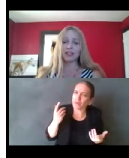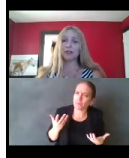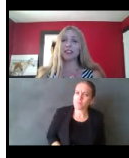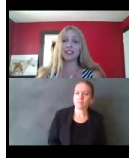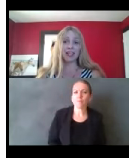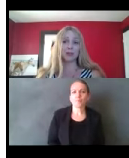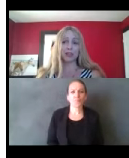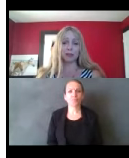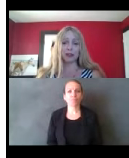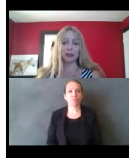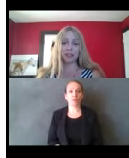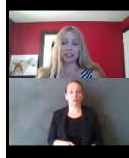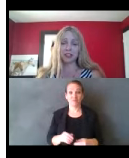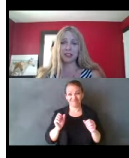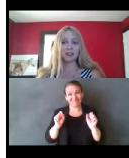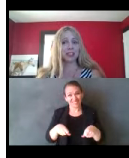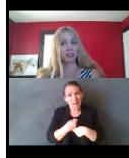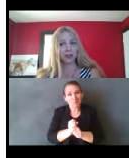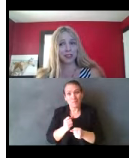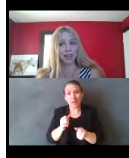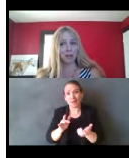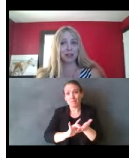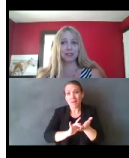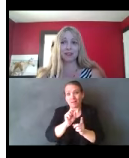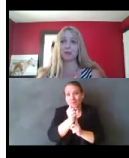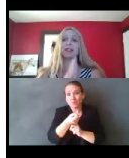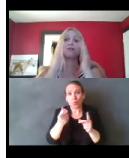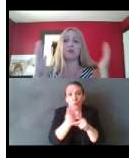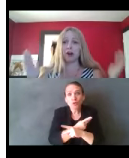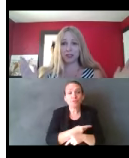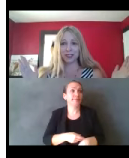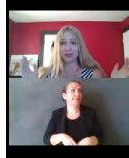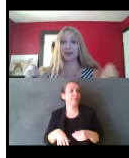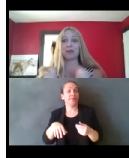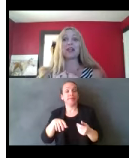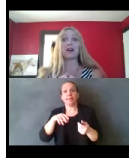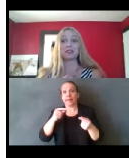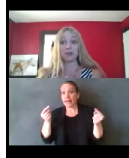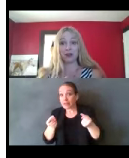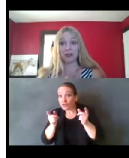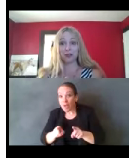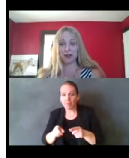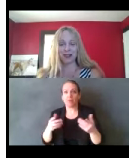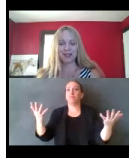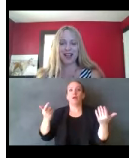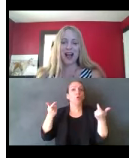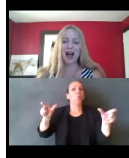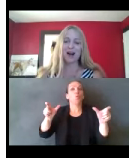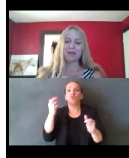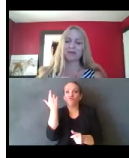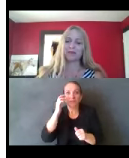You can definitely exacerbate your medical conditions. Injuries can happen. Speaking of falls, that's a big cause of falls as